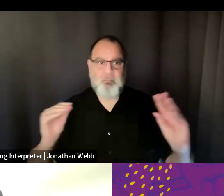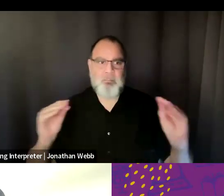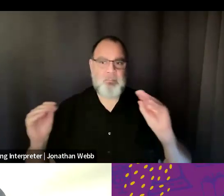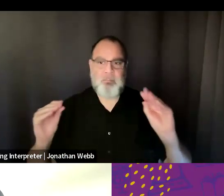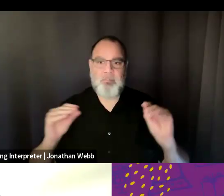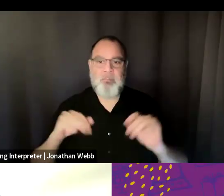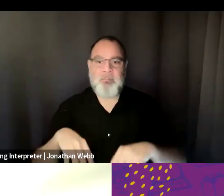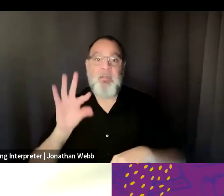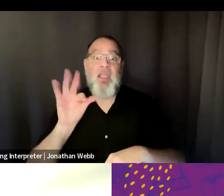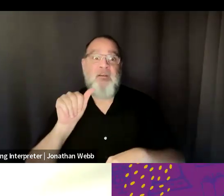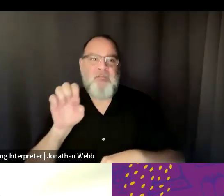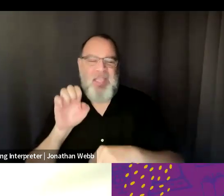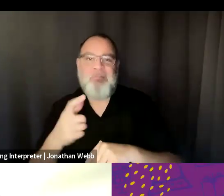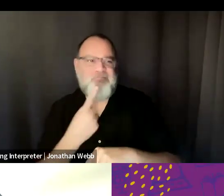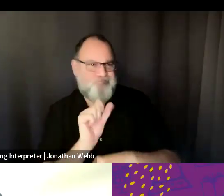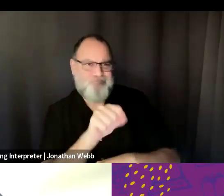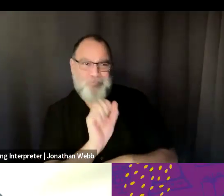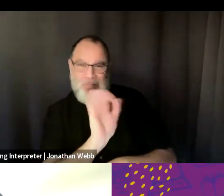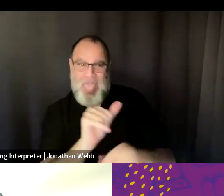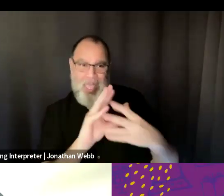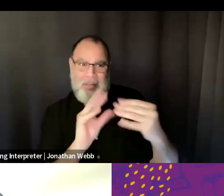to piggyback on what Christopher was saying,